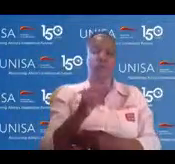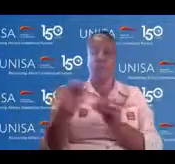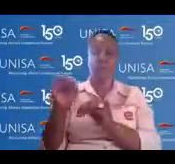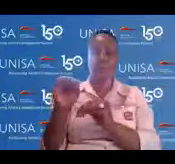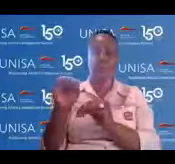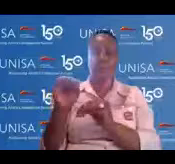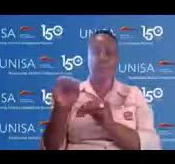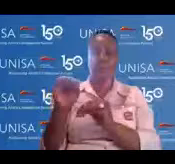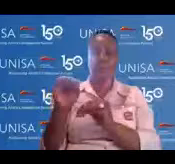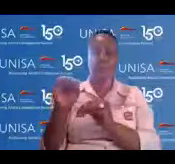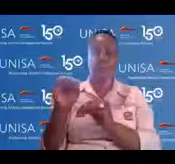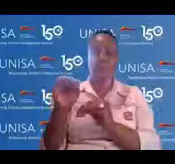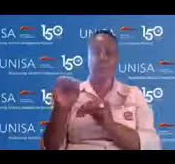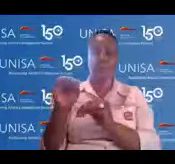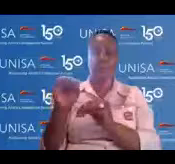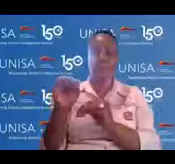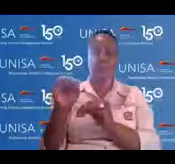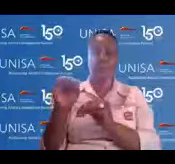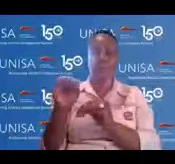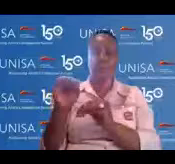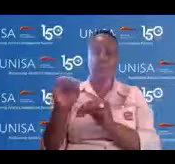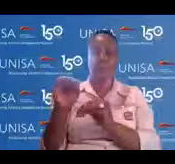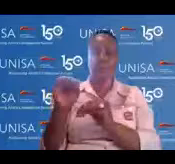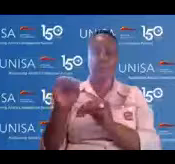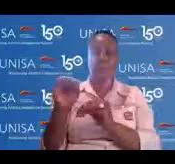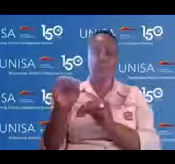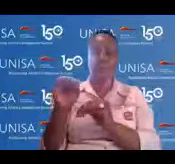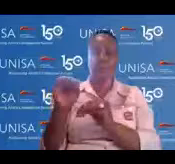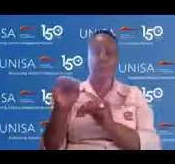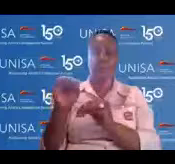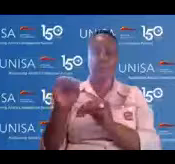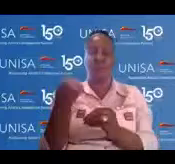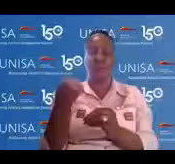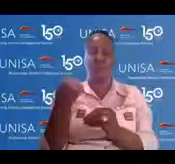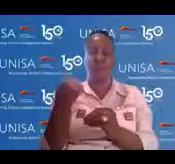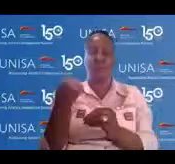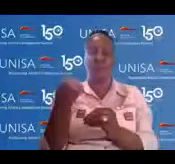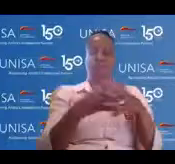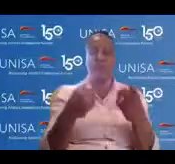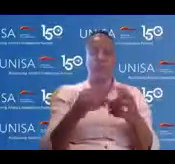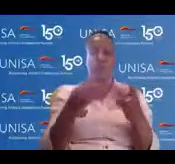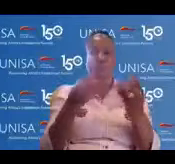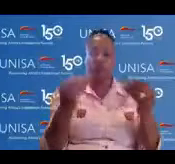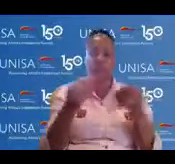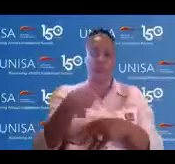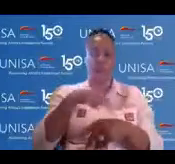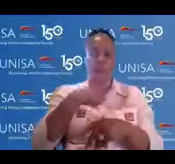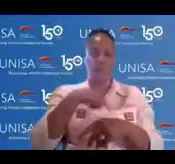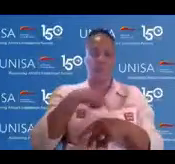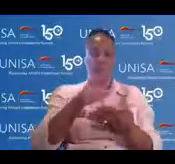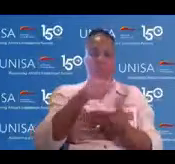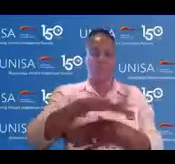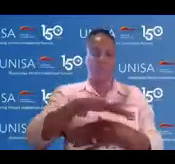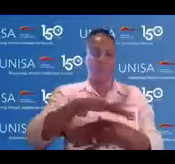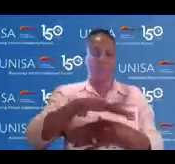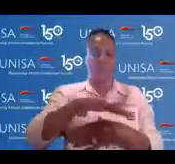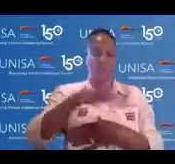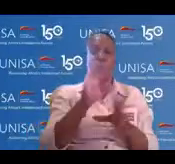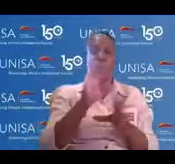students' inquiries that are complex, unable to be resolved within our space. We normally escalate it to